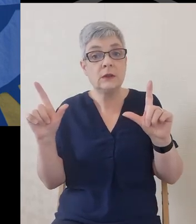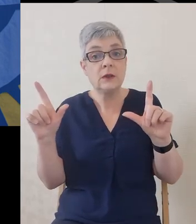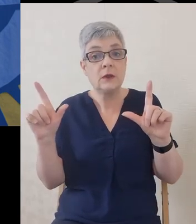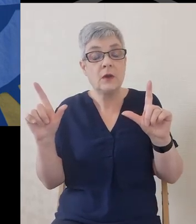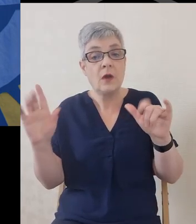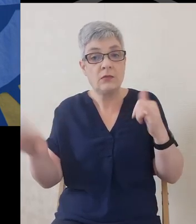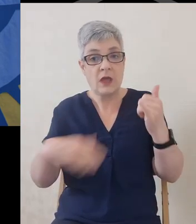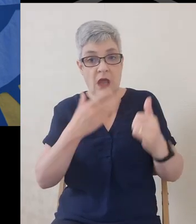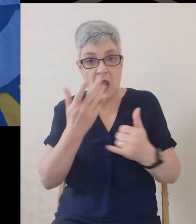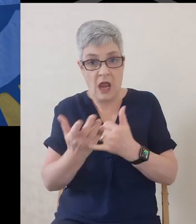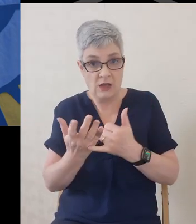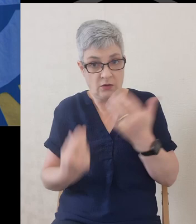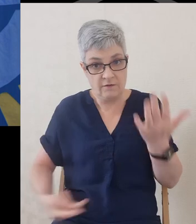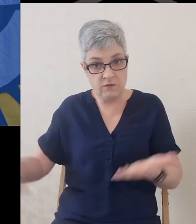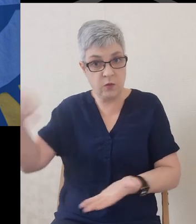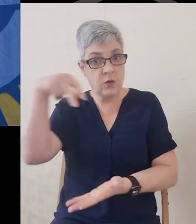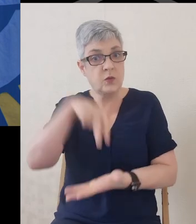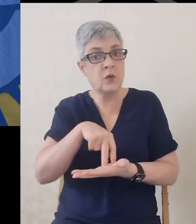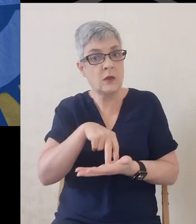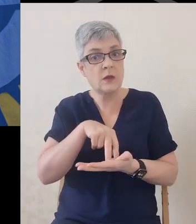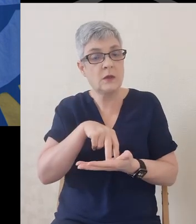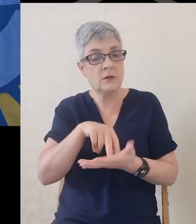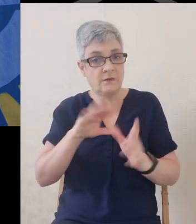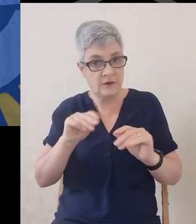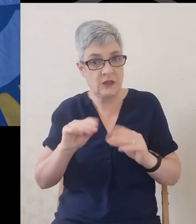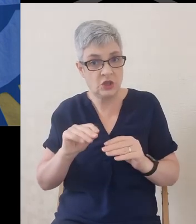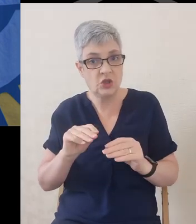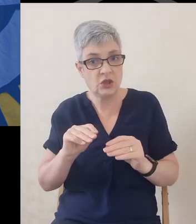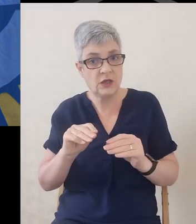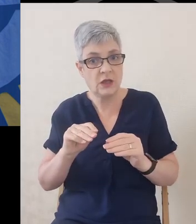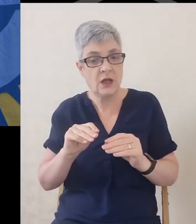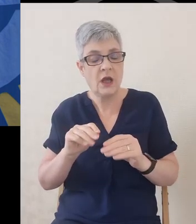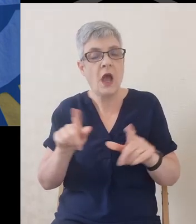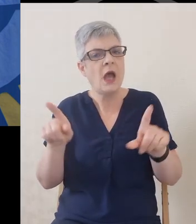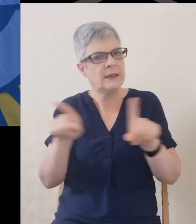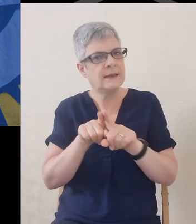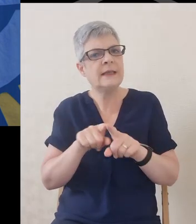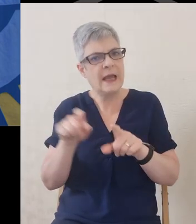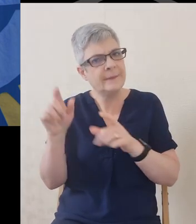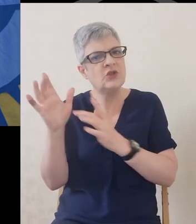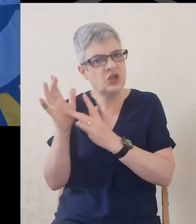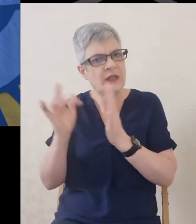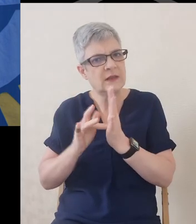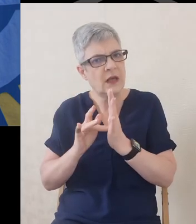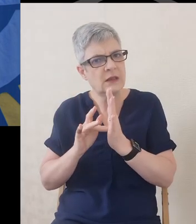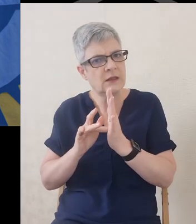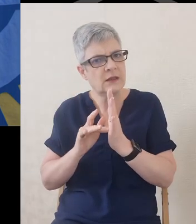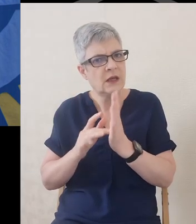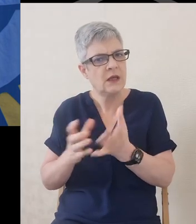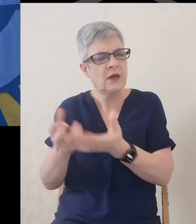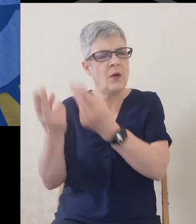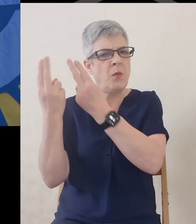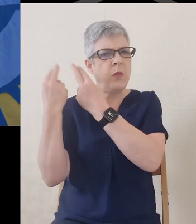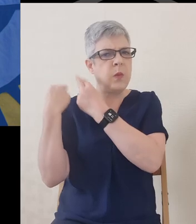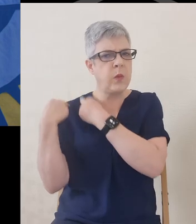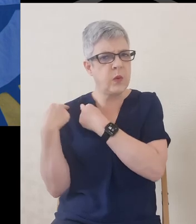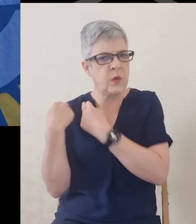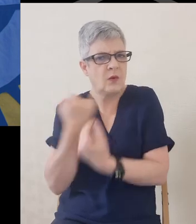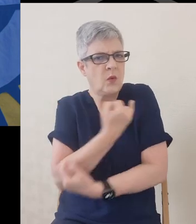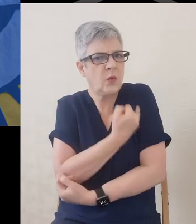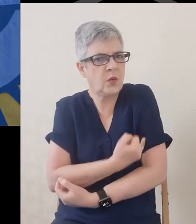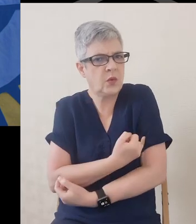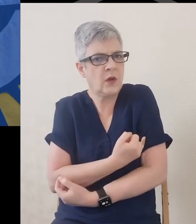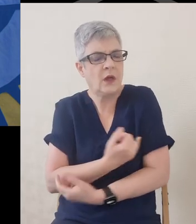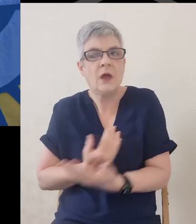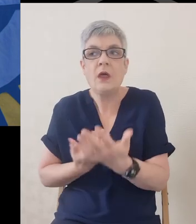after his resurrection, that same Jesus carried that fragility, that smallness of his humanity